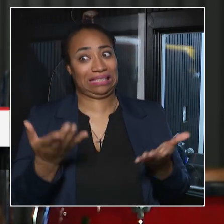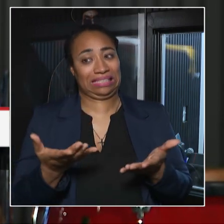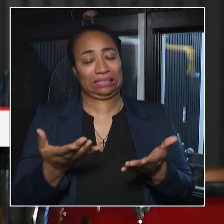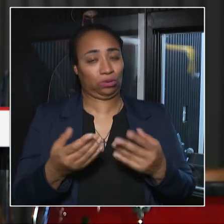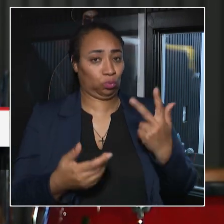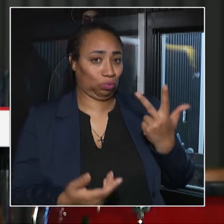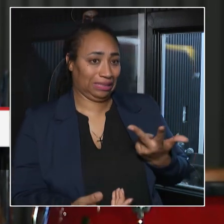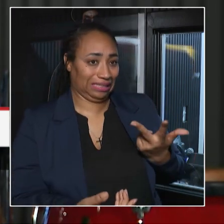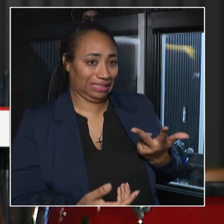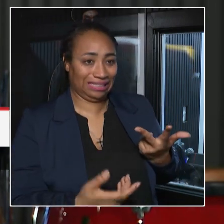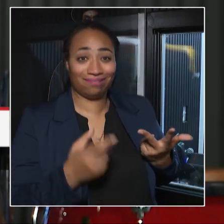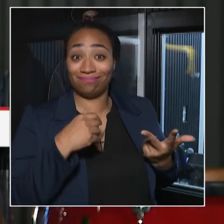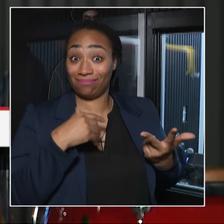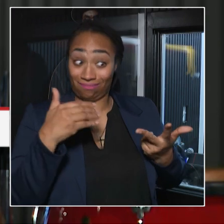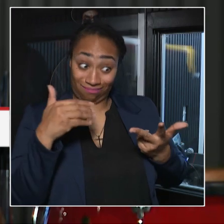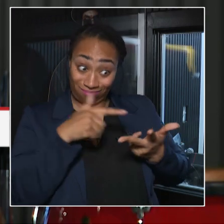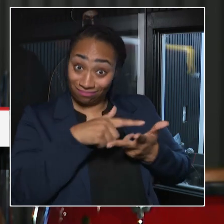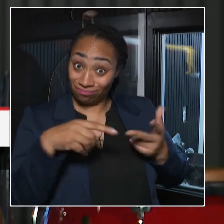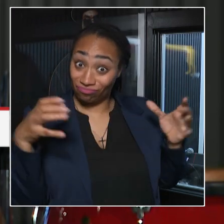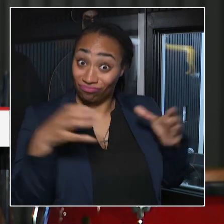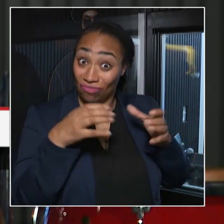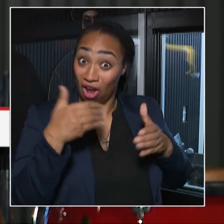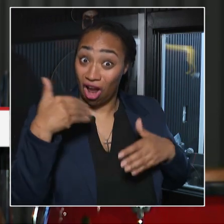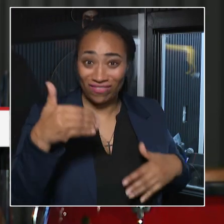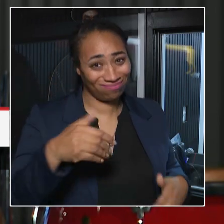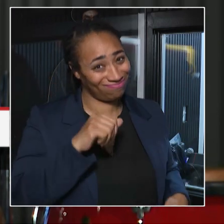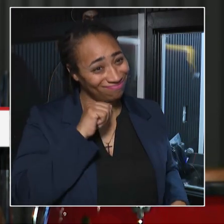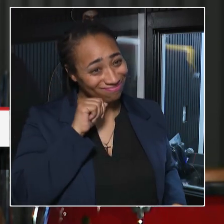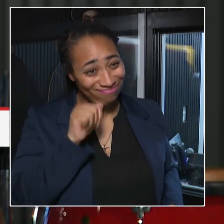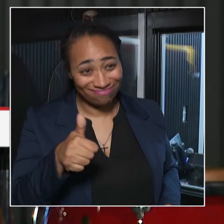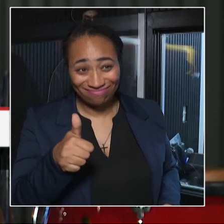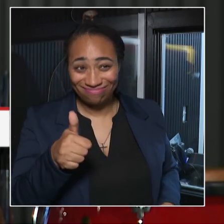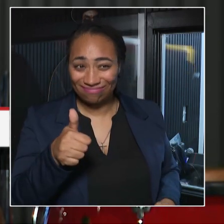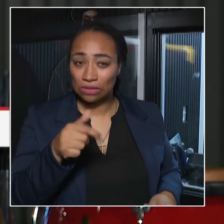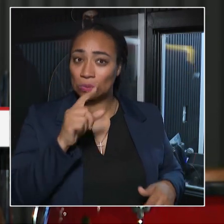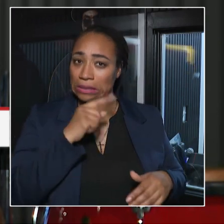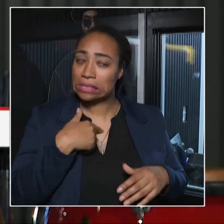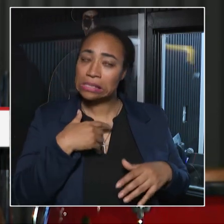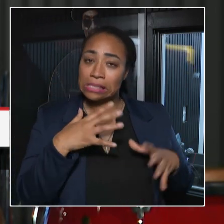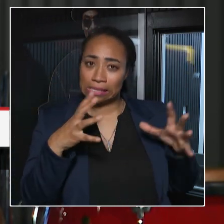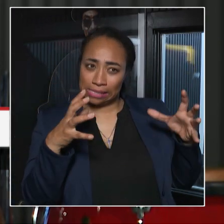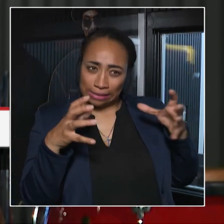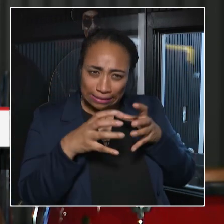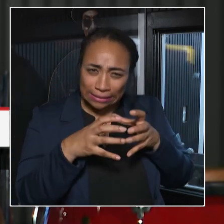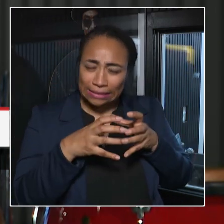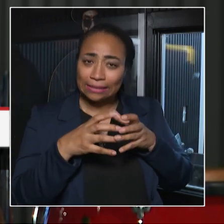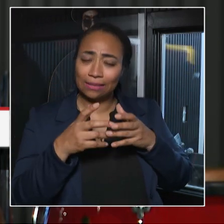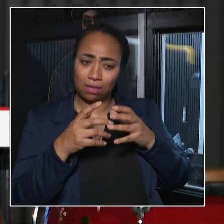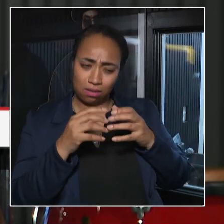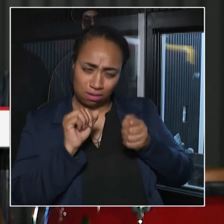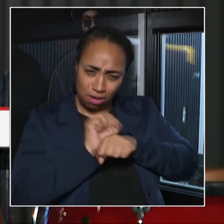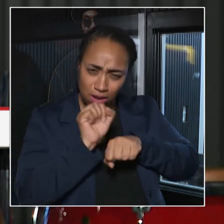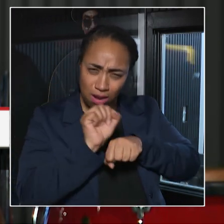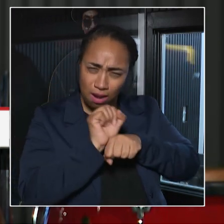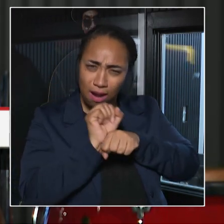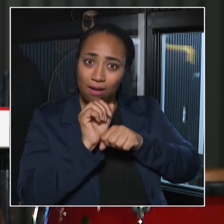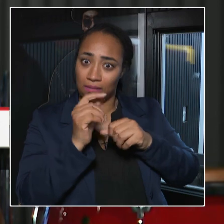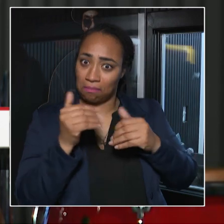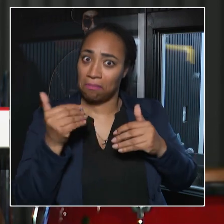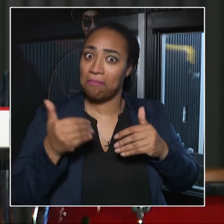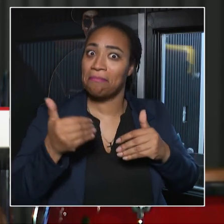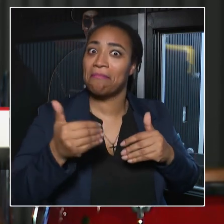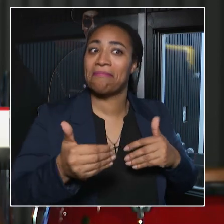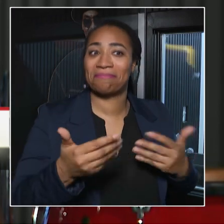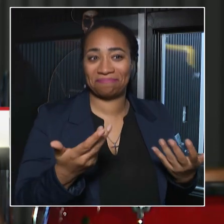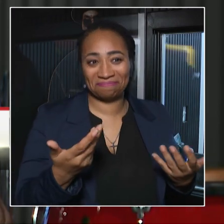the deed. And Kenyon McDuffie, Robert White, and Dempeg, that guy in the back, Tim White right